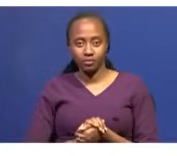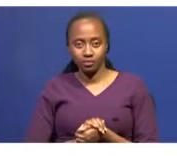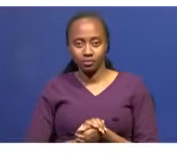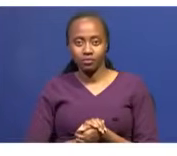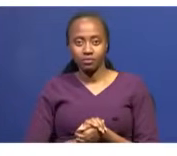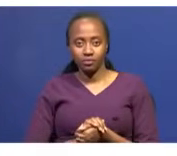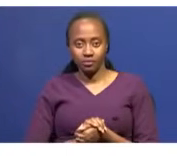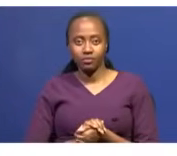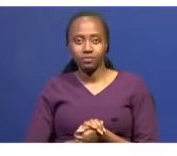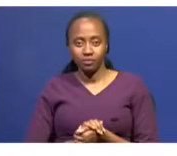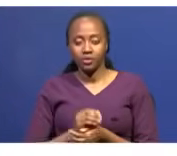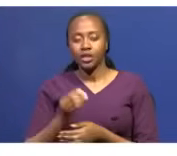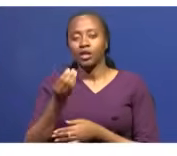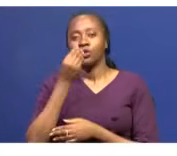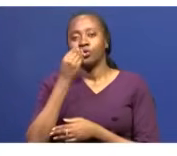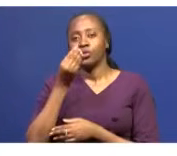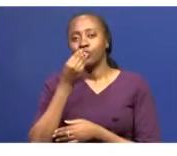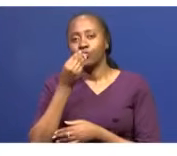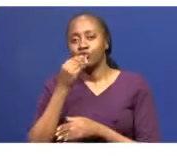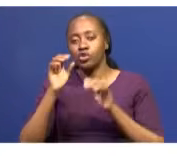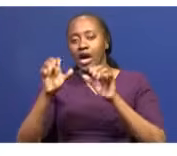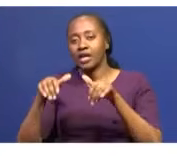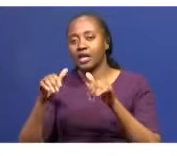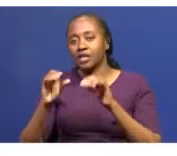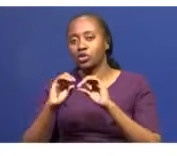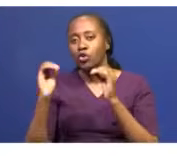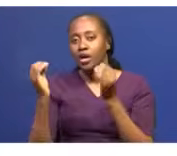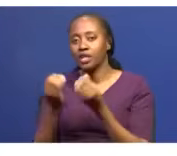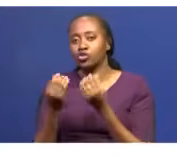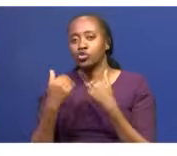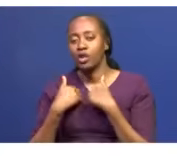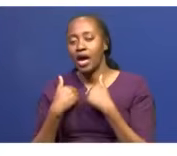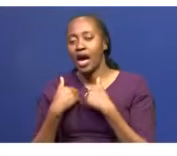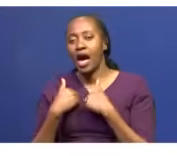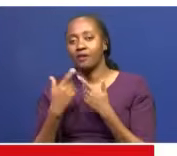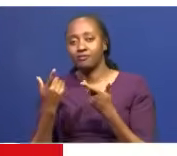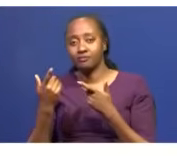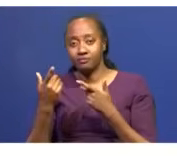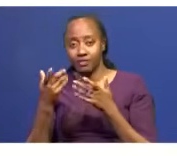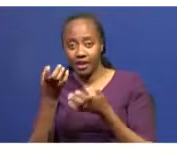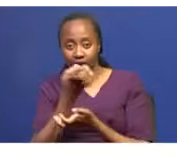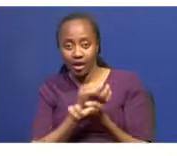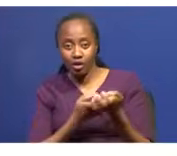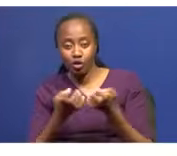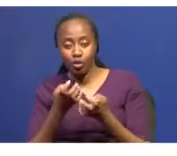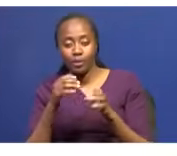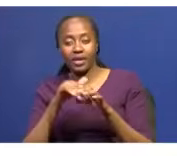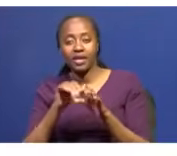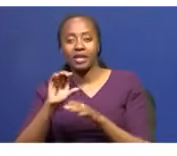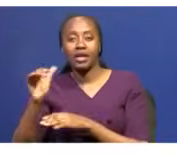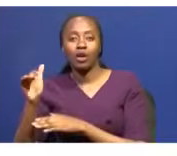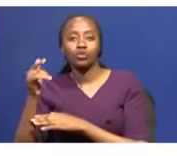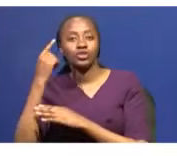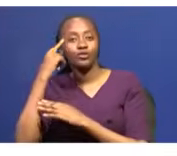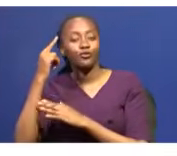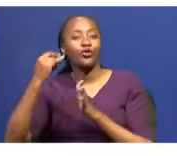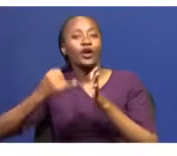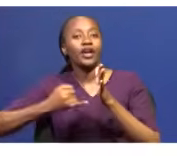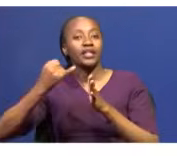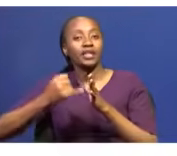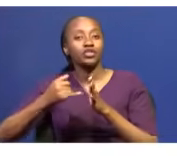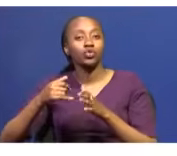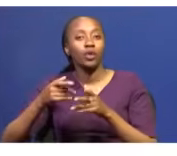And the Food and Agriculture Organization will establish circular economies in county aggregation and industrial parks